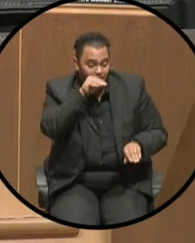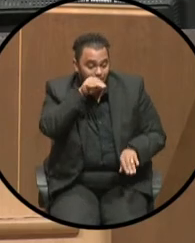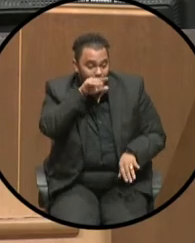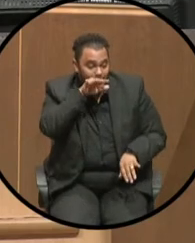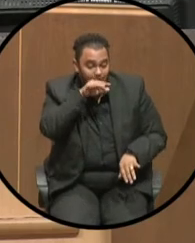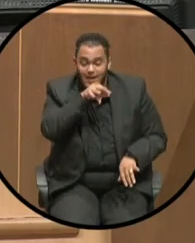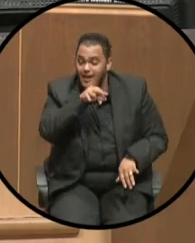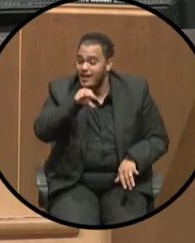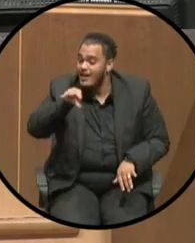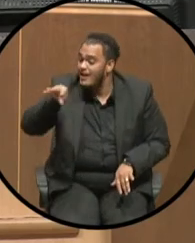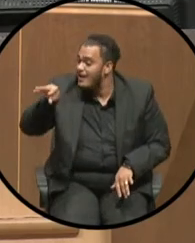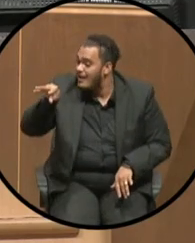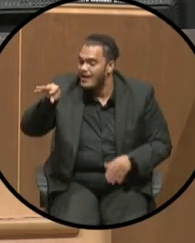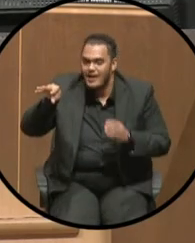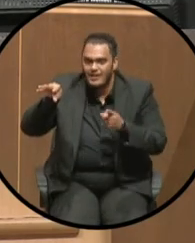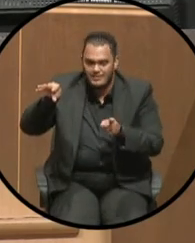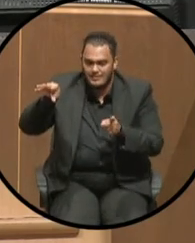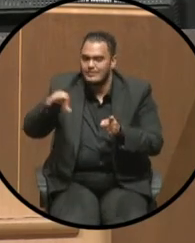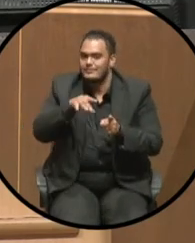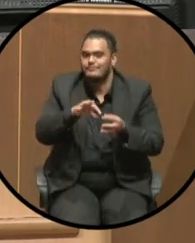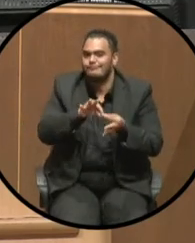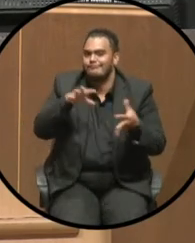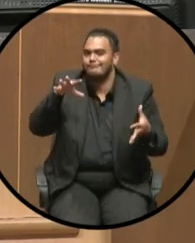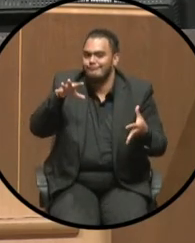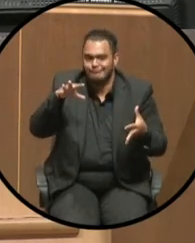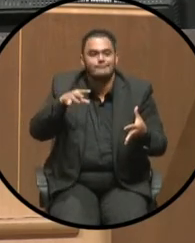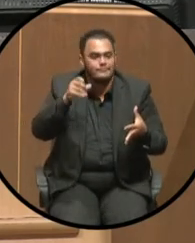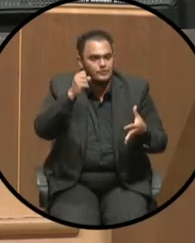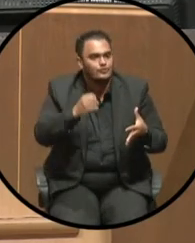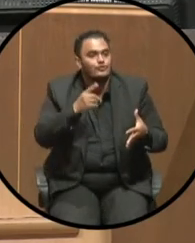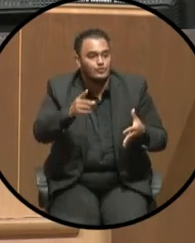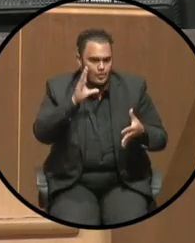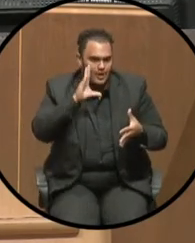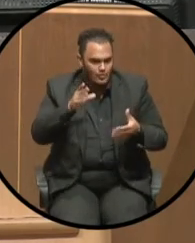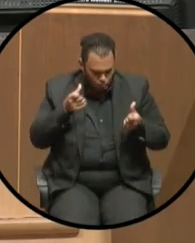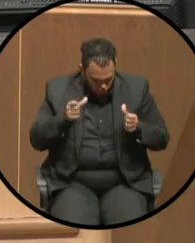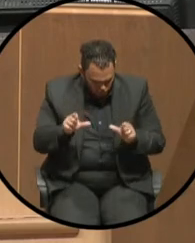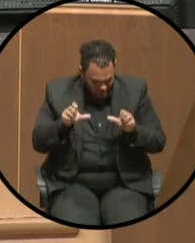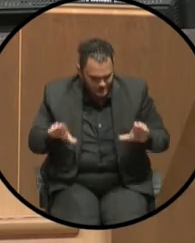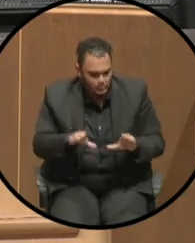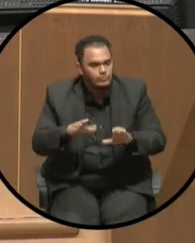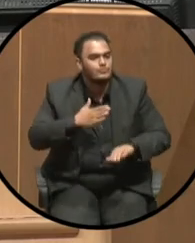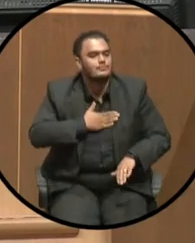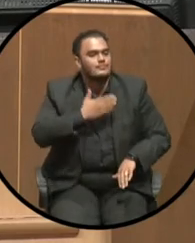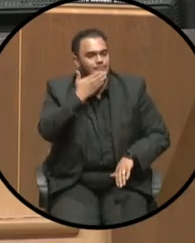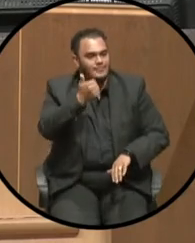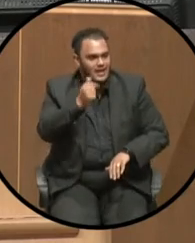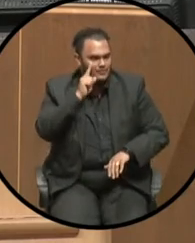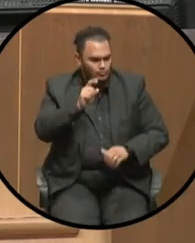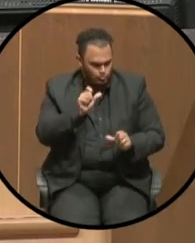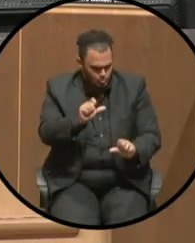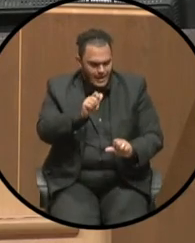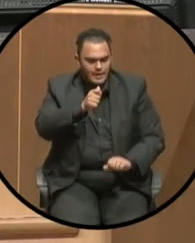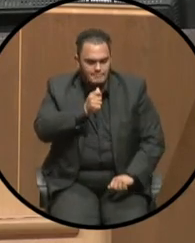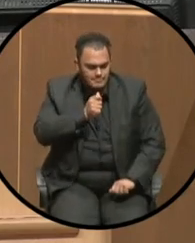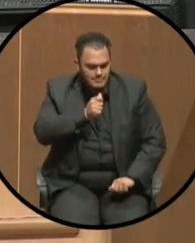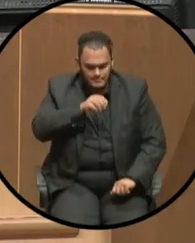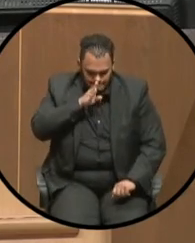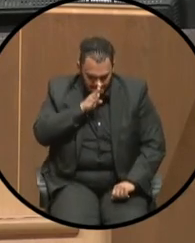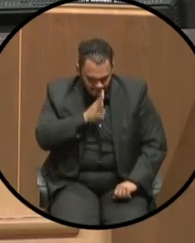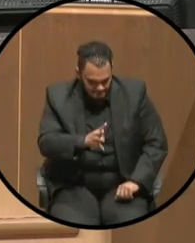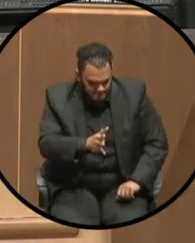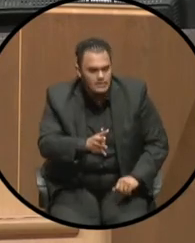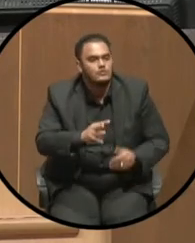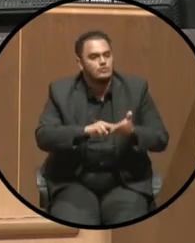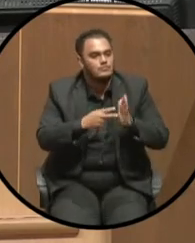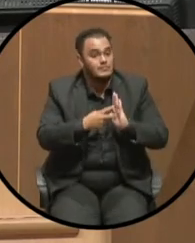out. So I say this often, try to do as I say and not as I do. And I'll do my best to try to speak more directly into the mic so that you can hear